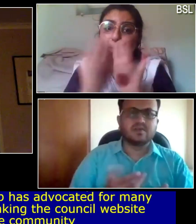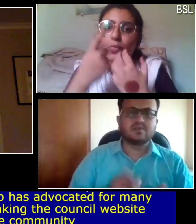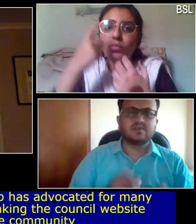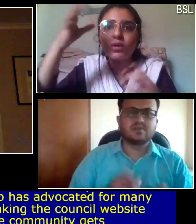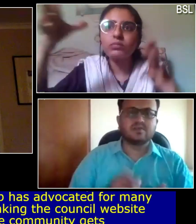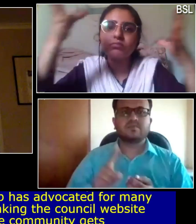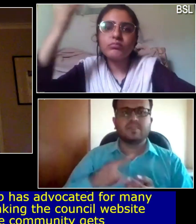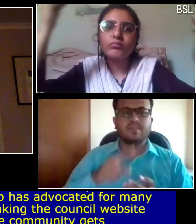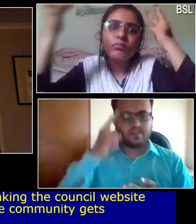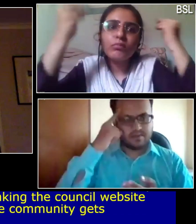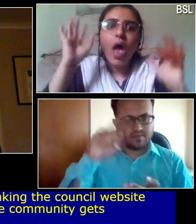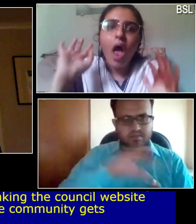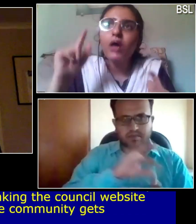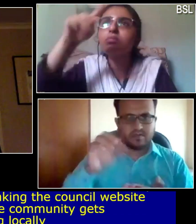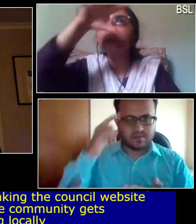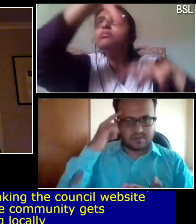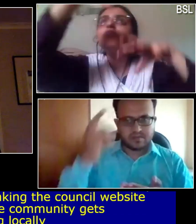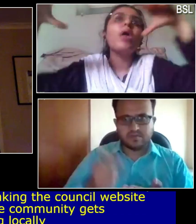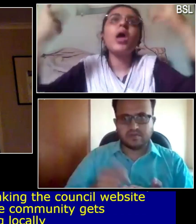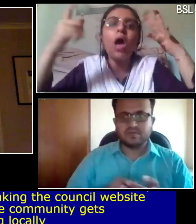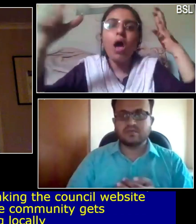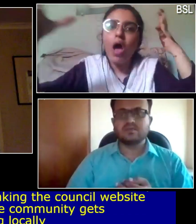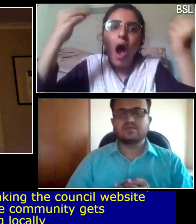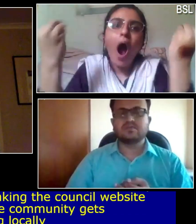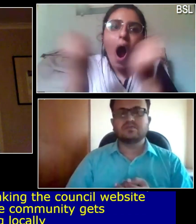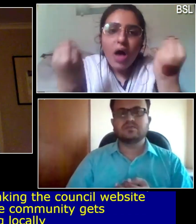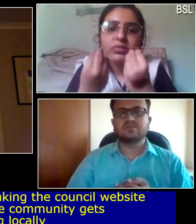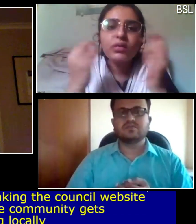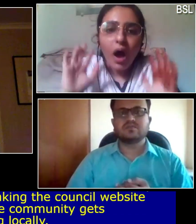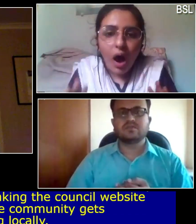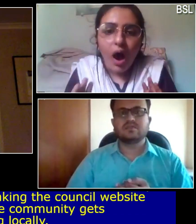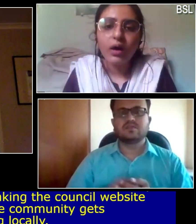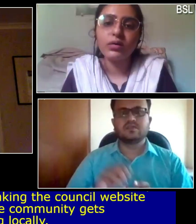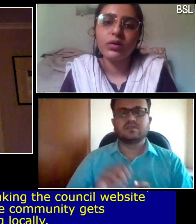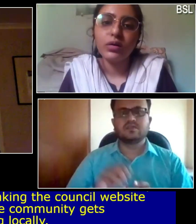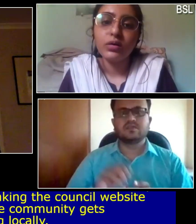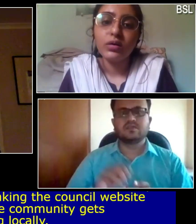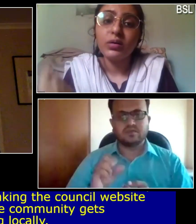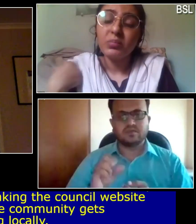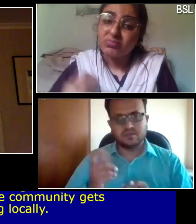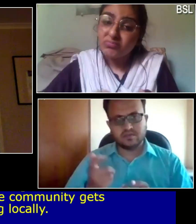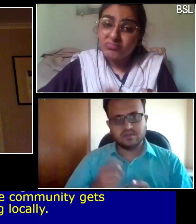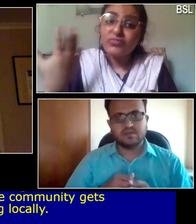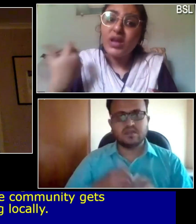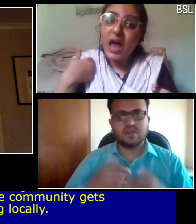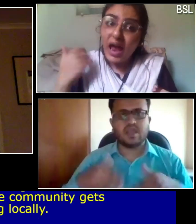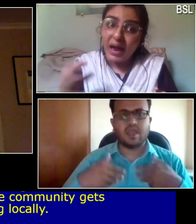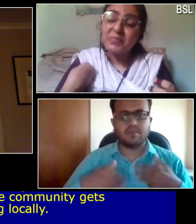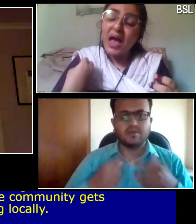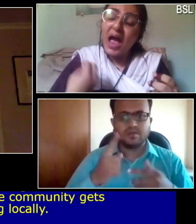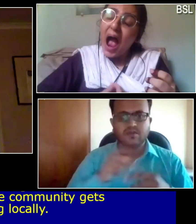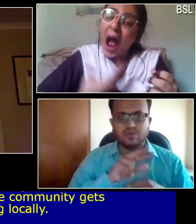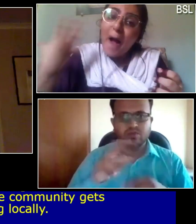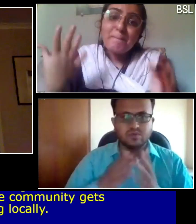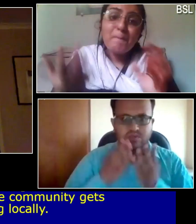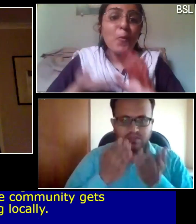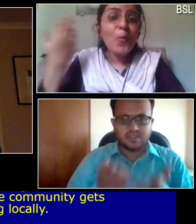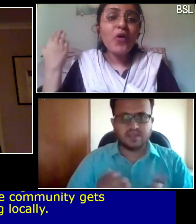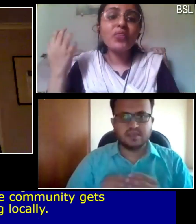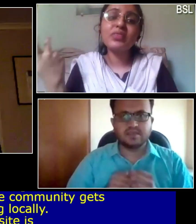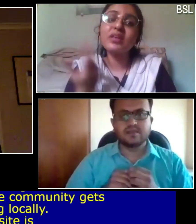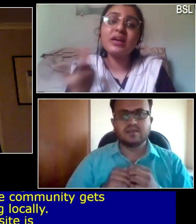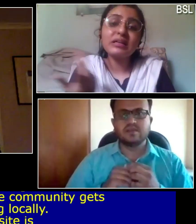happening locally. And I'm happy to say that the website is more or less